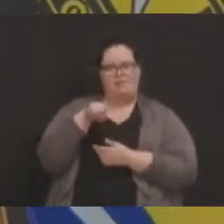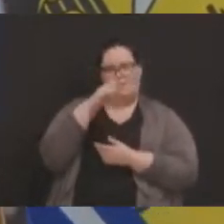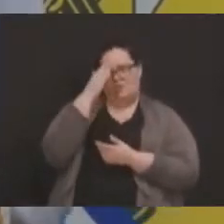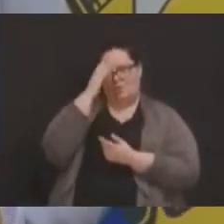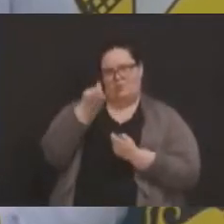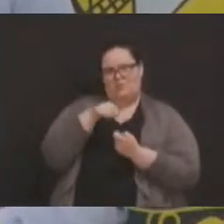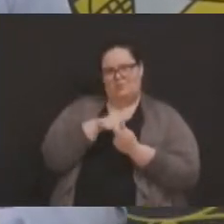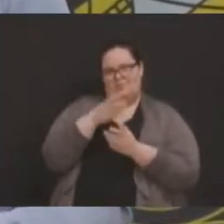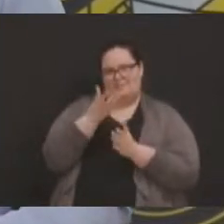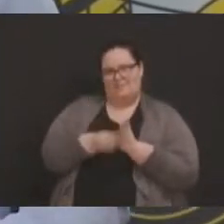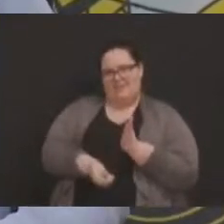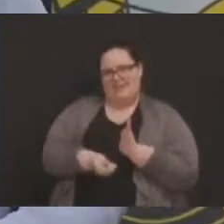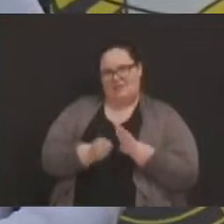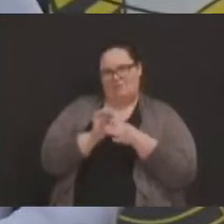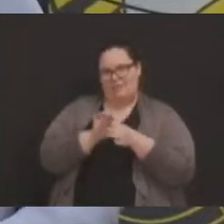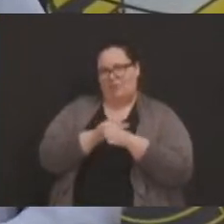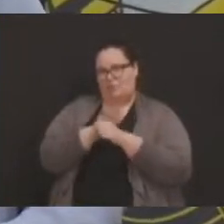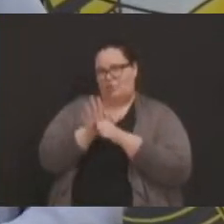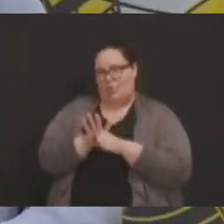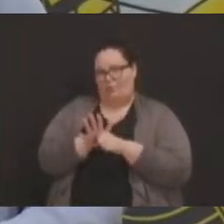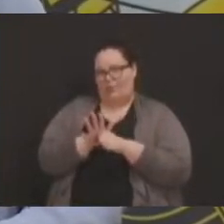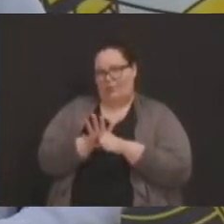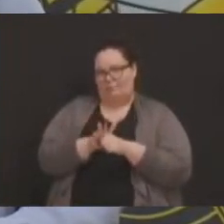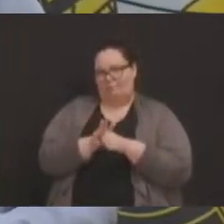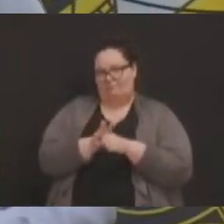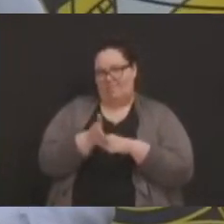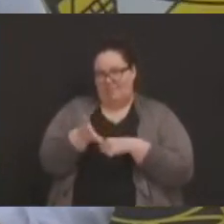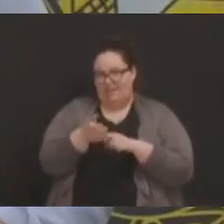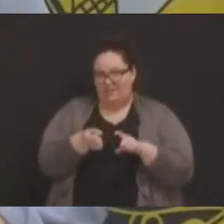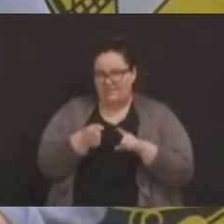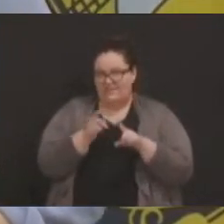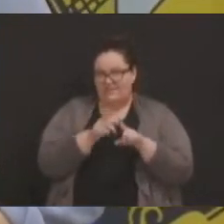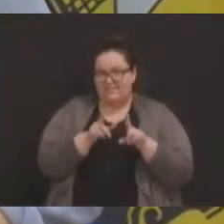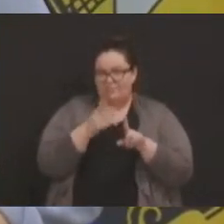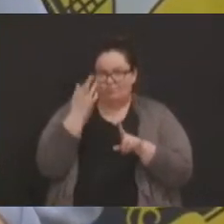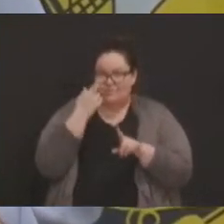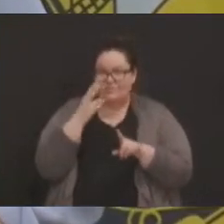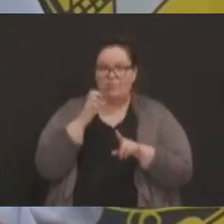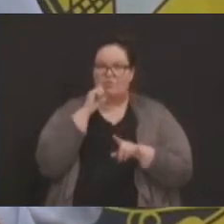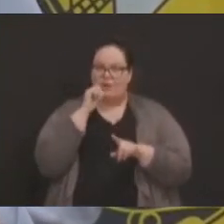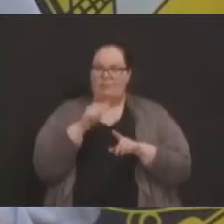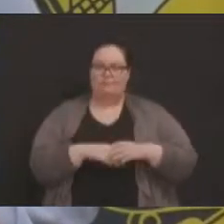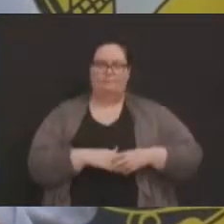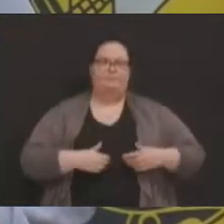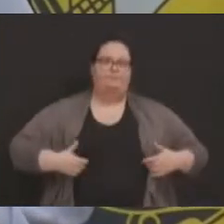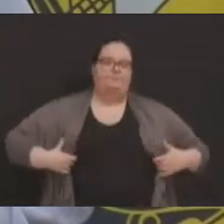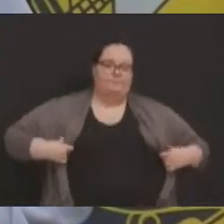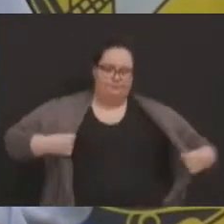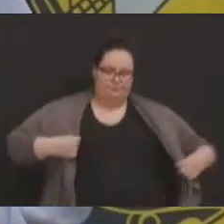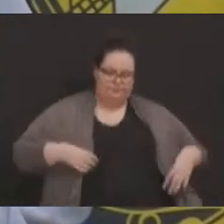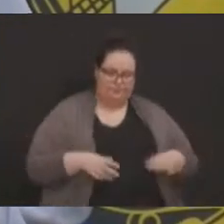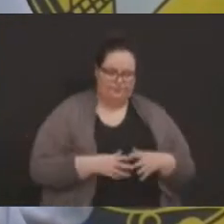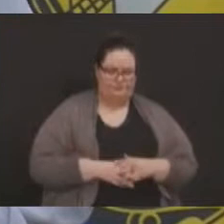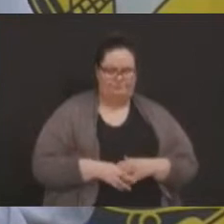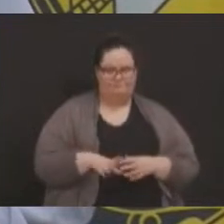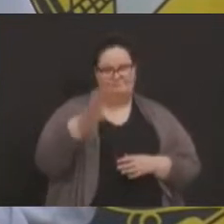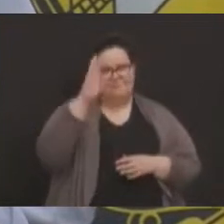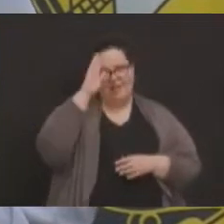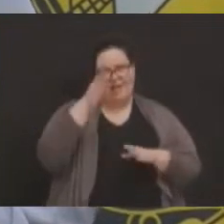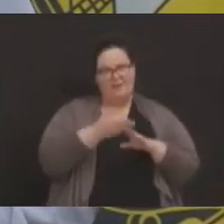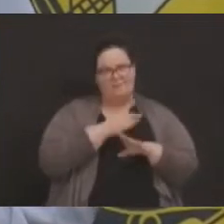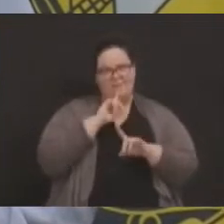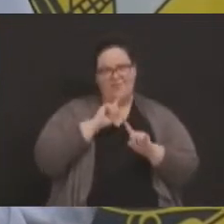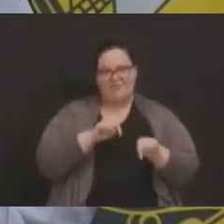Hi, just before I answer that question, for clarity, the zones 2 and zones 3 are going back to the orange